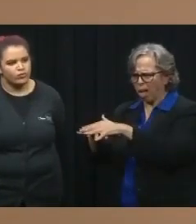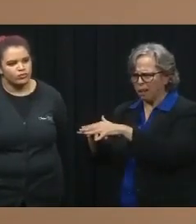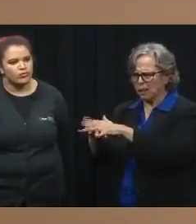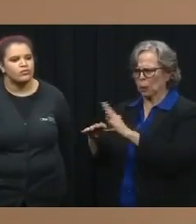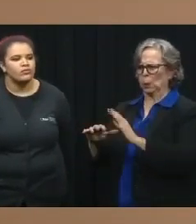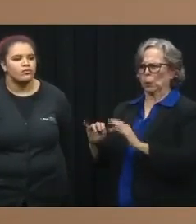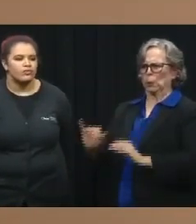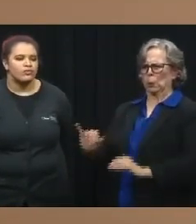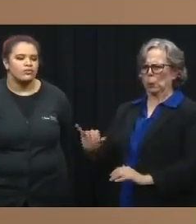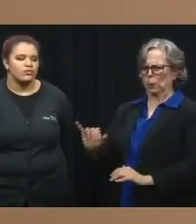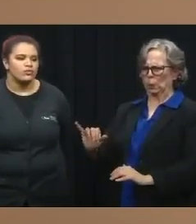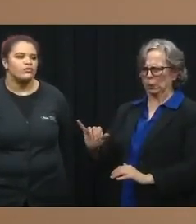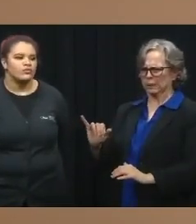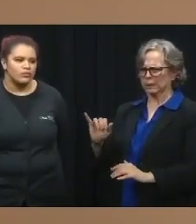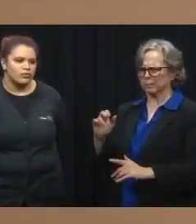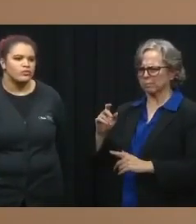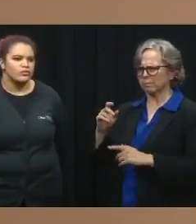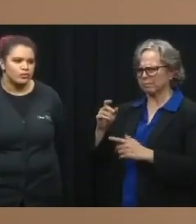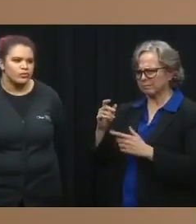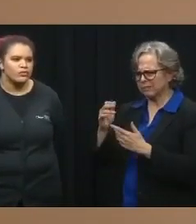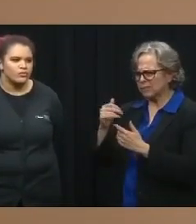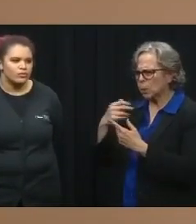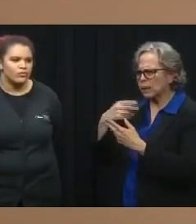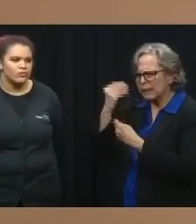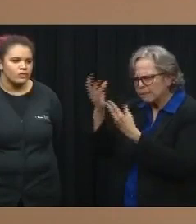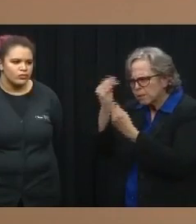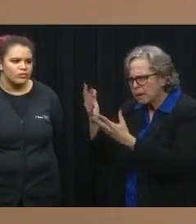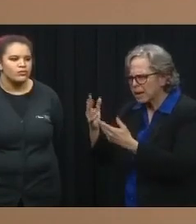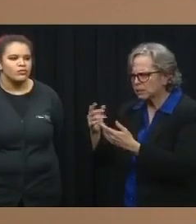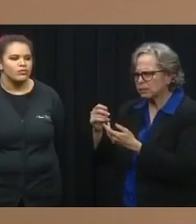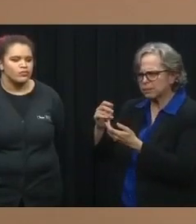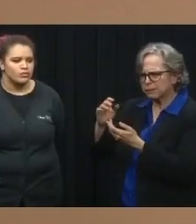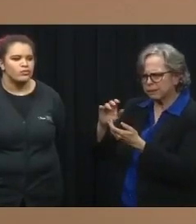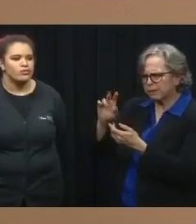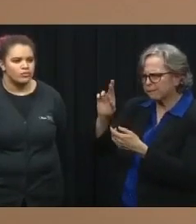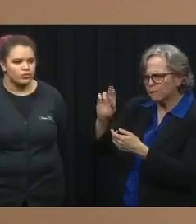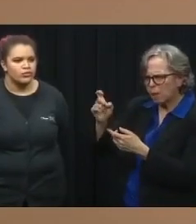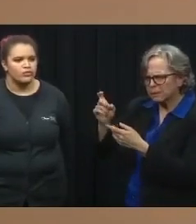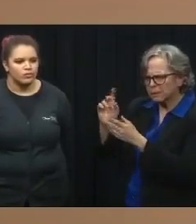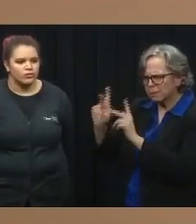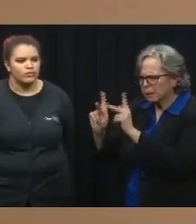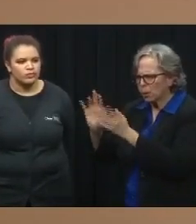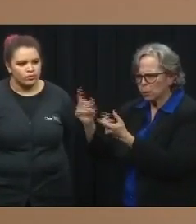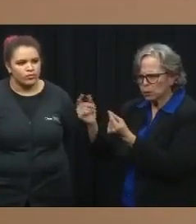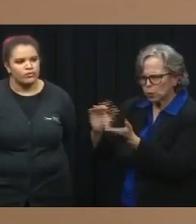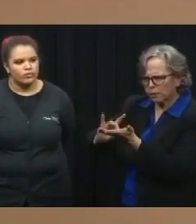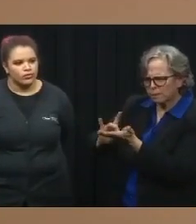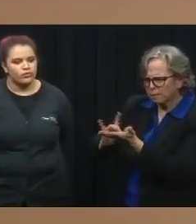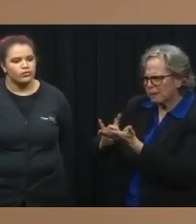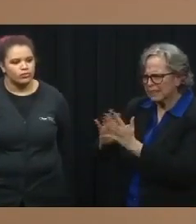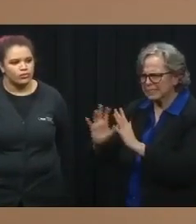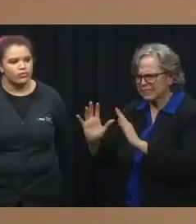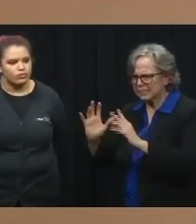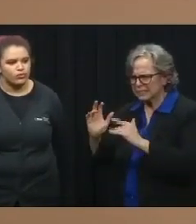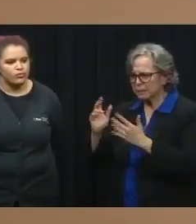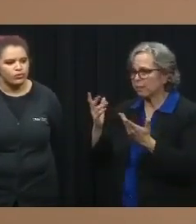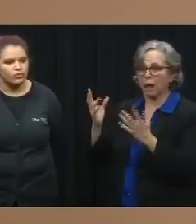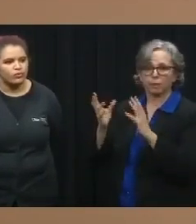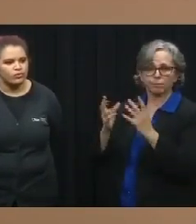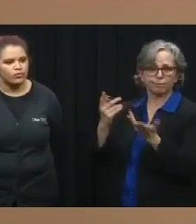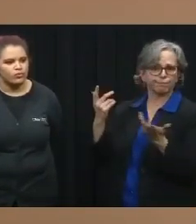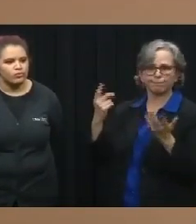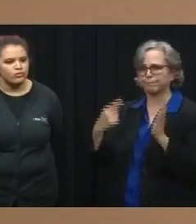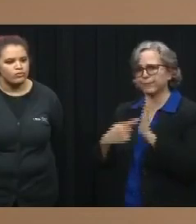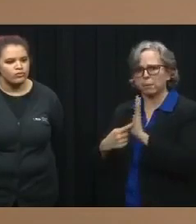best use the resources they have in terms of the drug supply. We talked a lot about the anti-malarials, as well